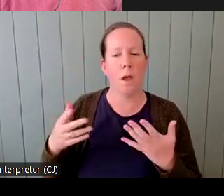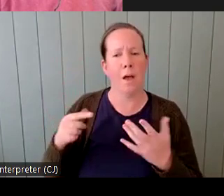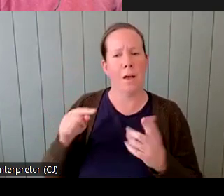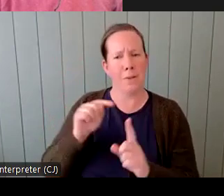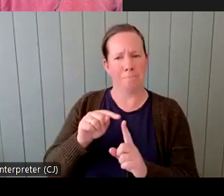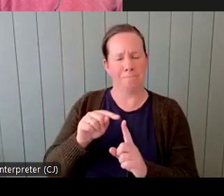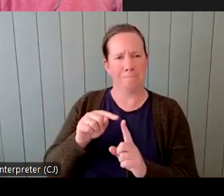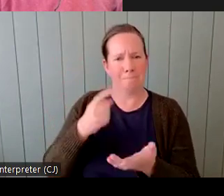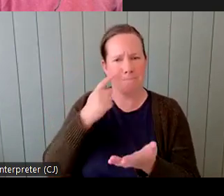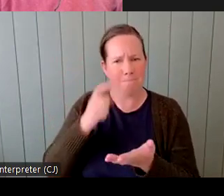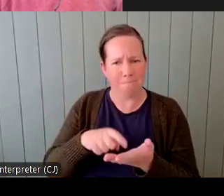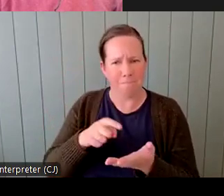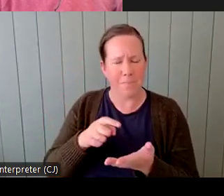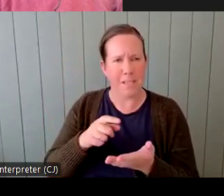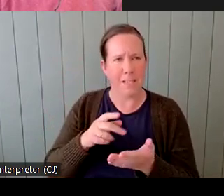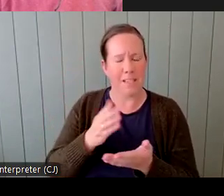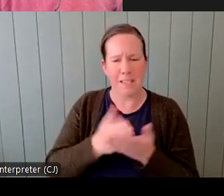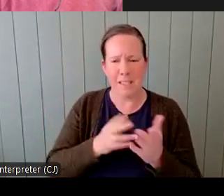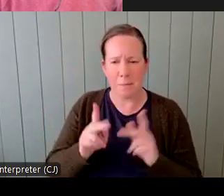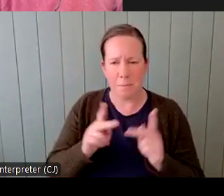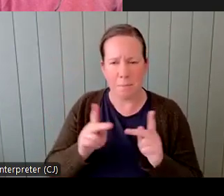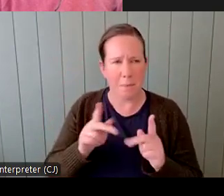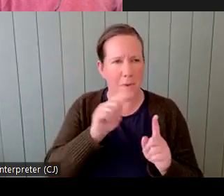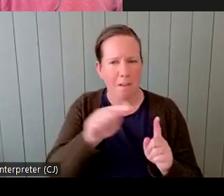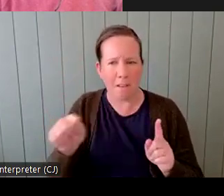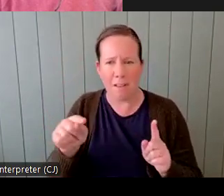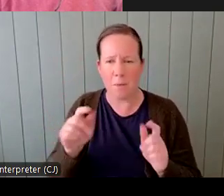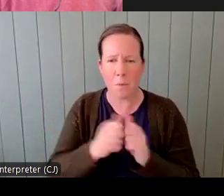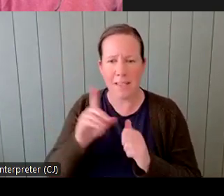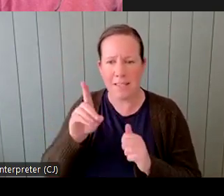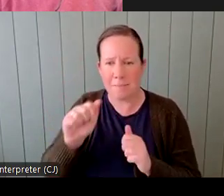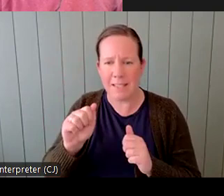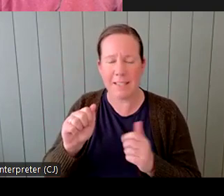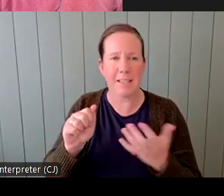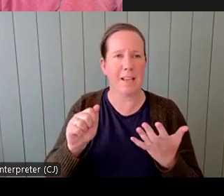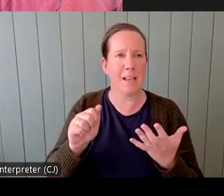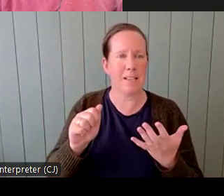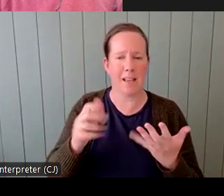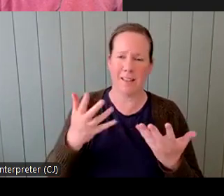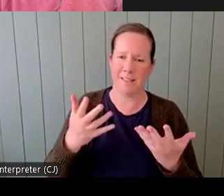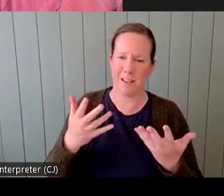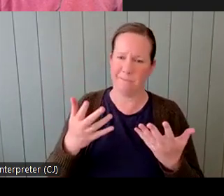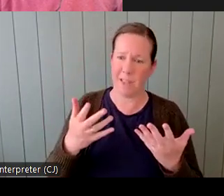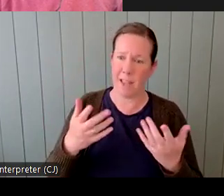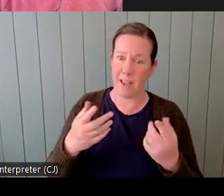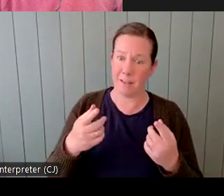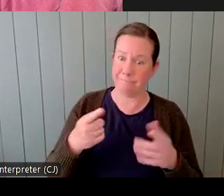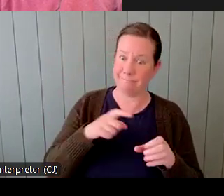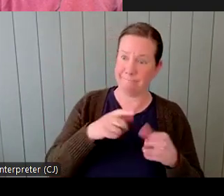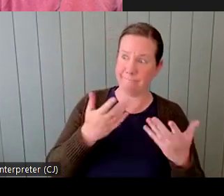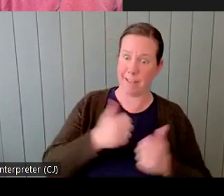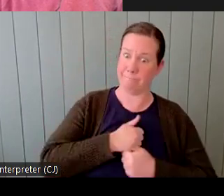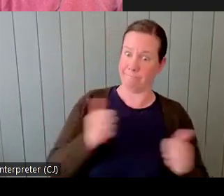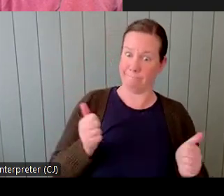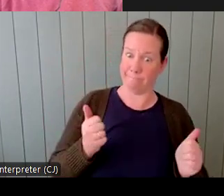famous. And that's when he started really thinking about redefining how people think about disability and showing